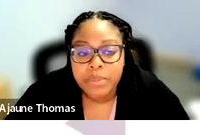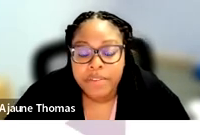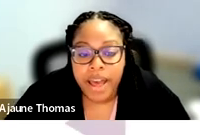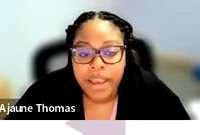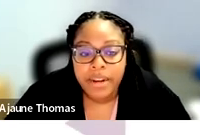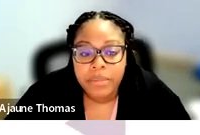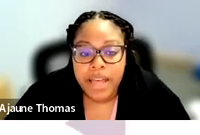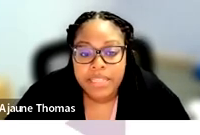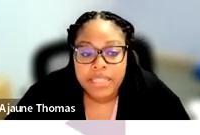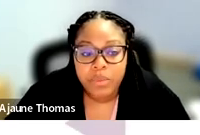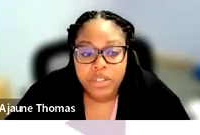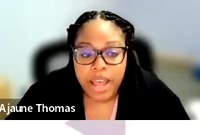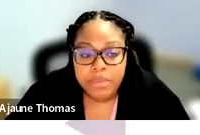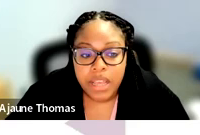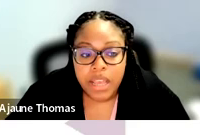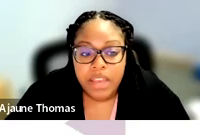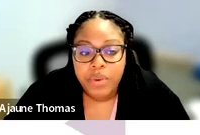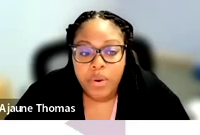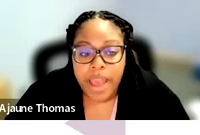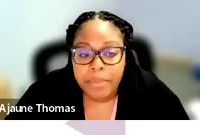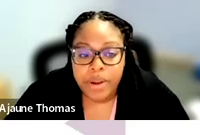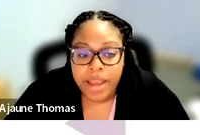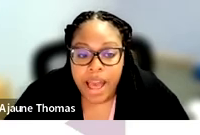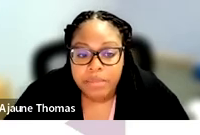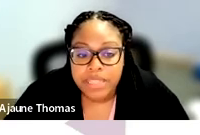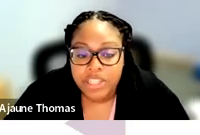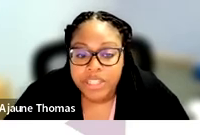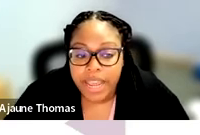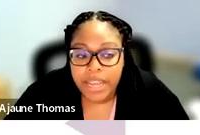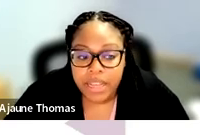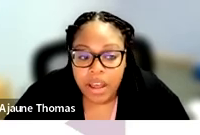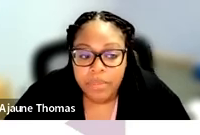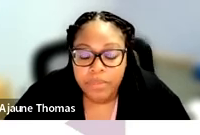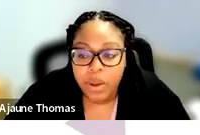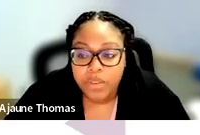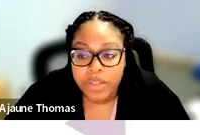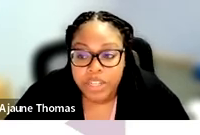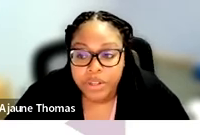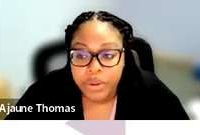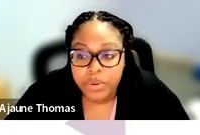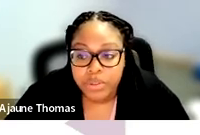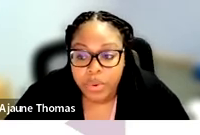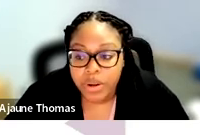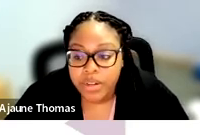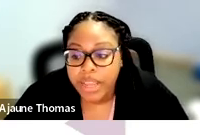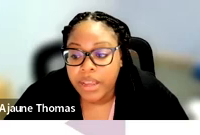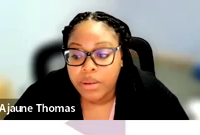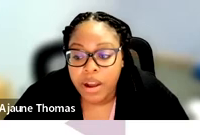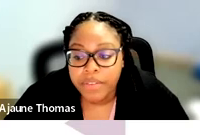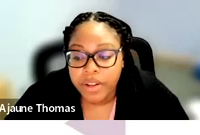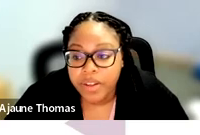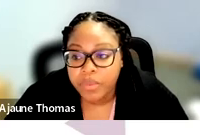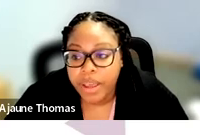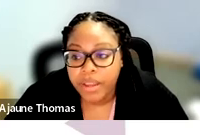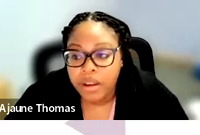Apple does provide classes and workshops. If you go to apple.com/today or visit your local store, they